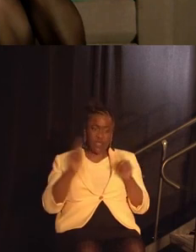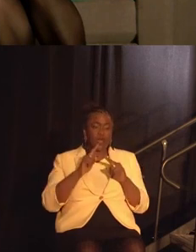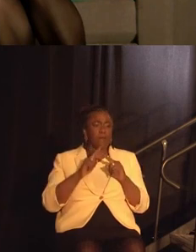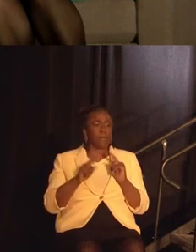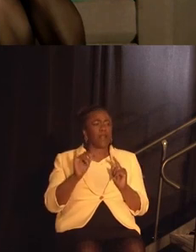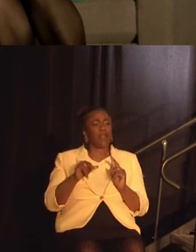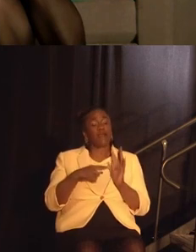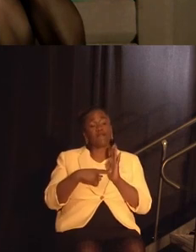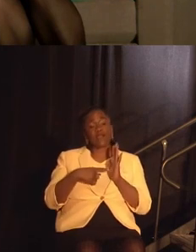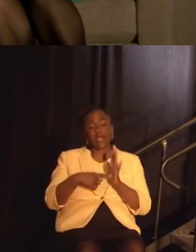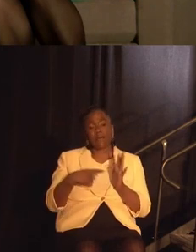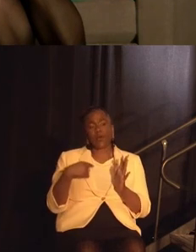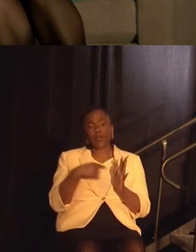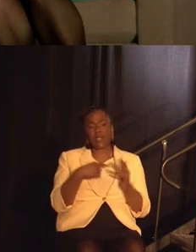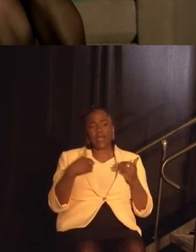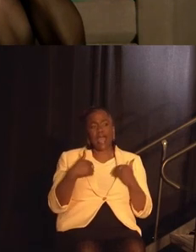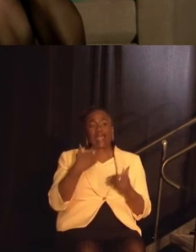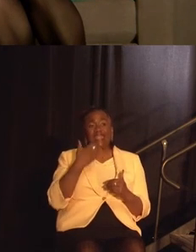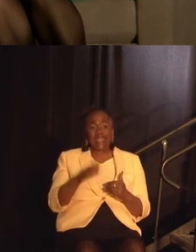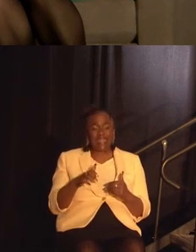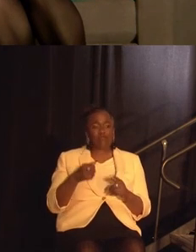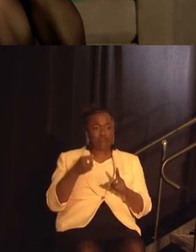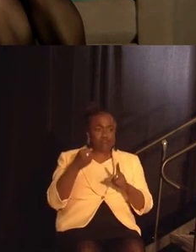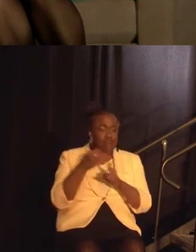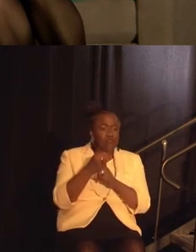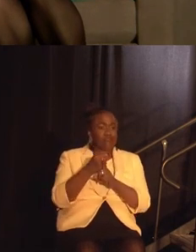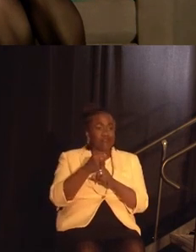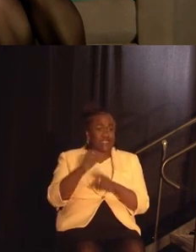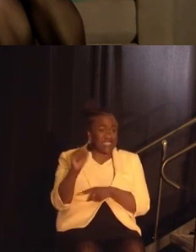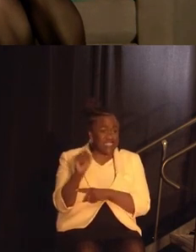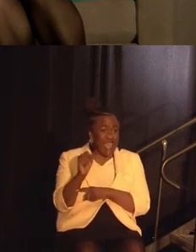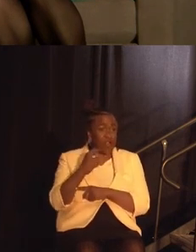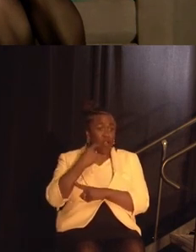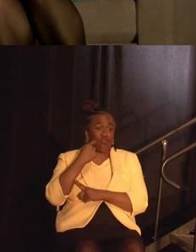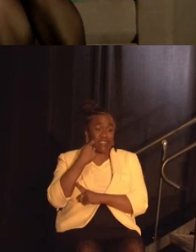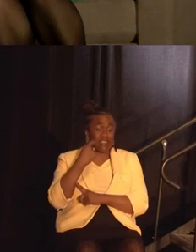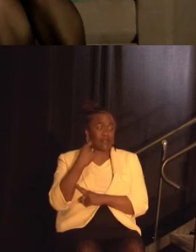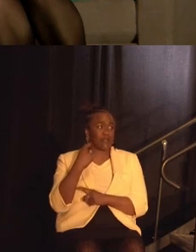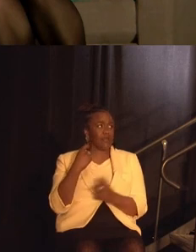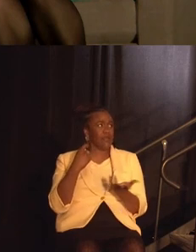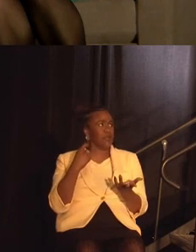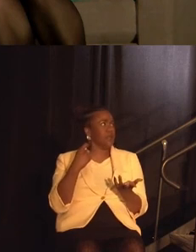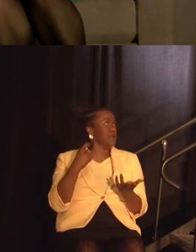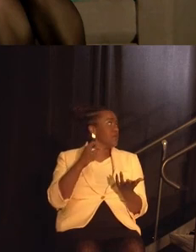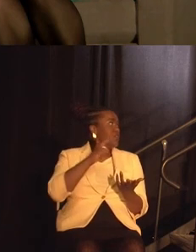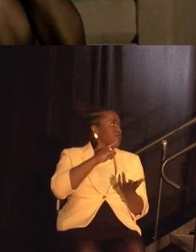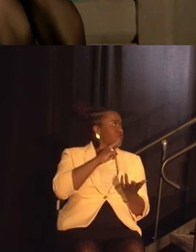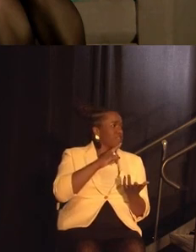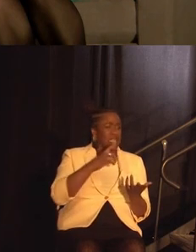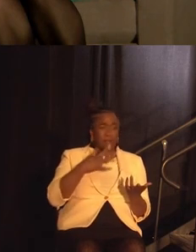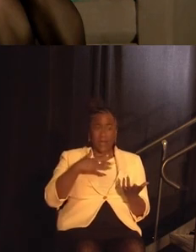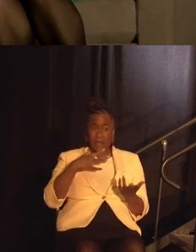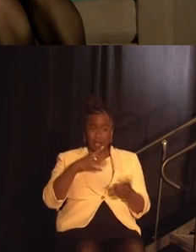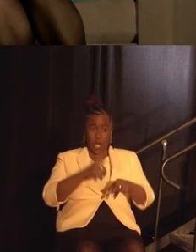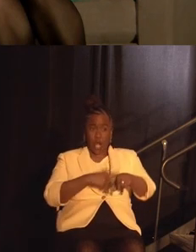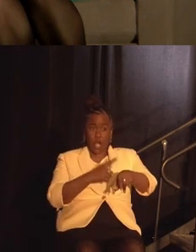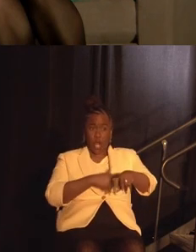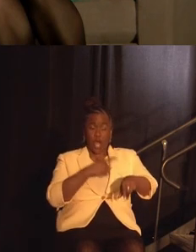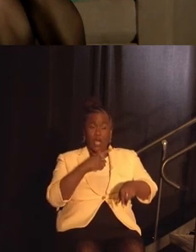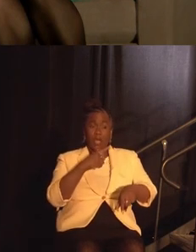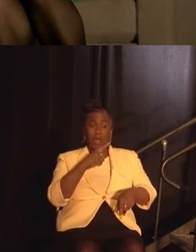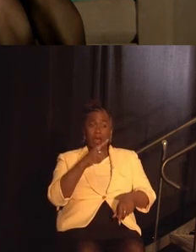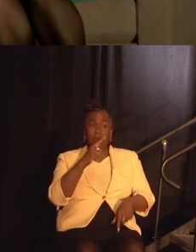instance, when we had like a heat wave in Seattle recently, in the book I feed wongmom.com ice